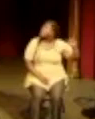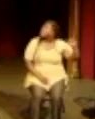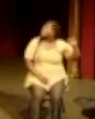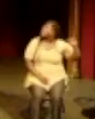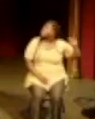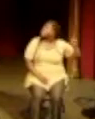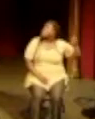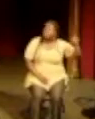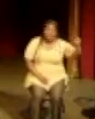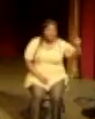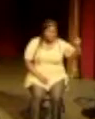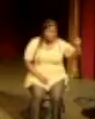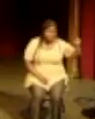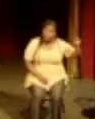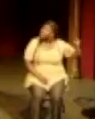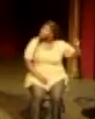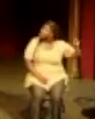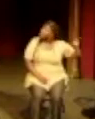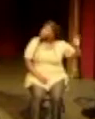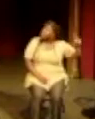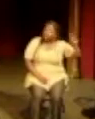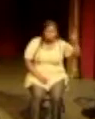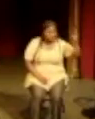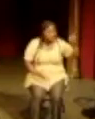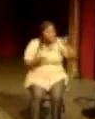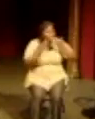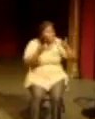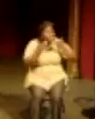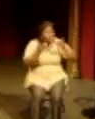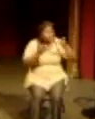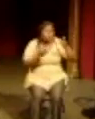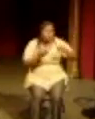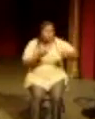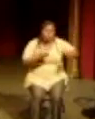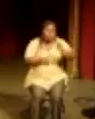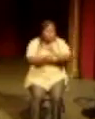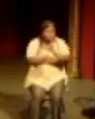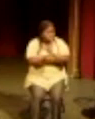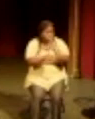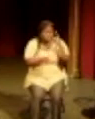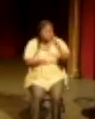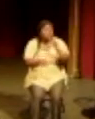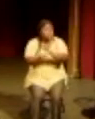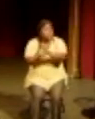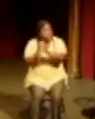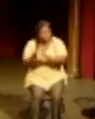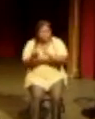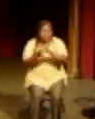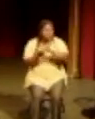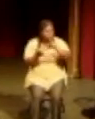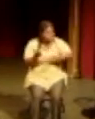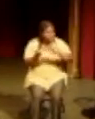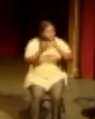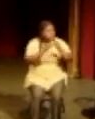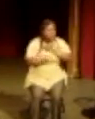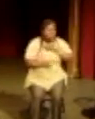Thank you for being here with us this morning, and thank you for everything you do on behalf of employees, students, and community members. Very much appreciate that.